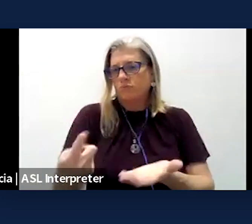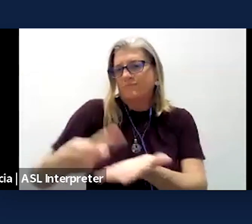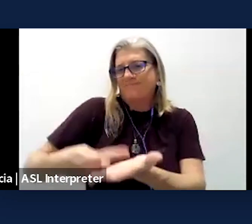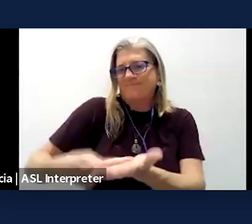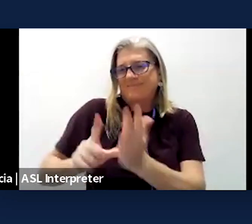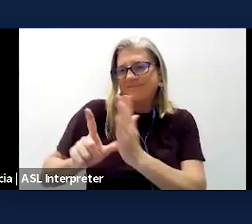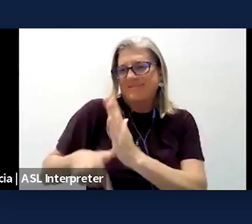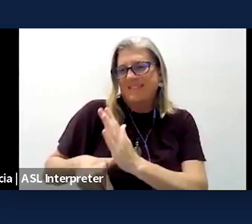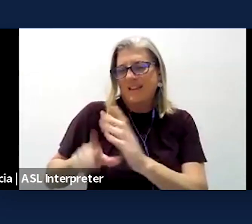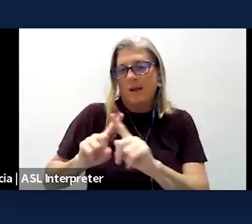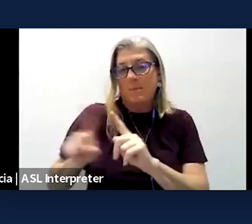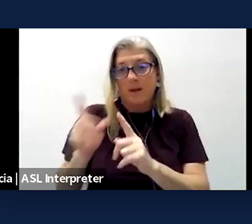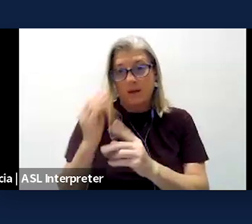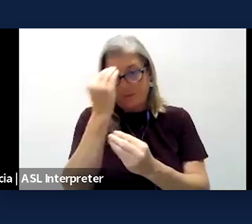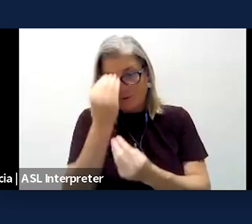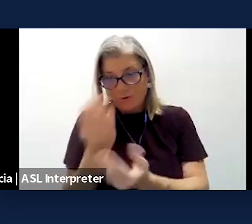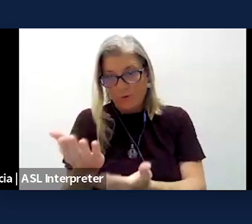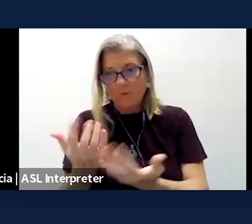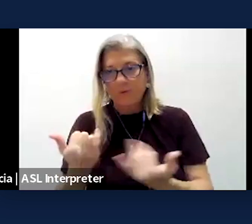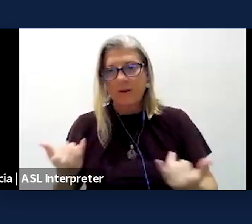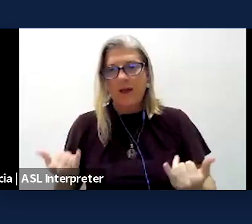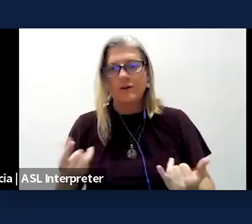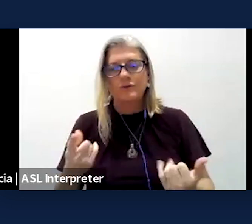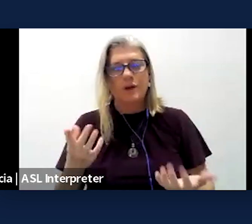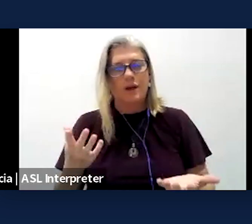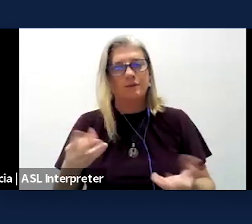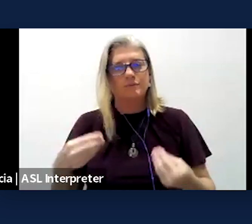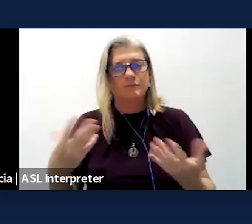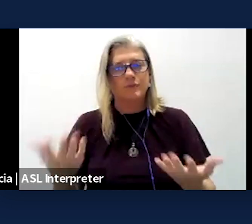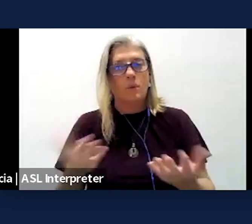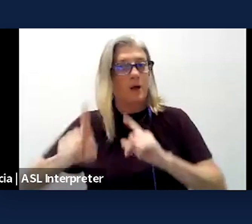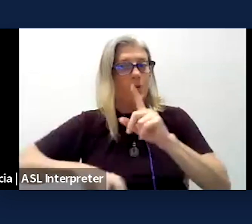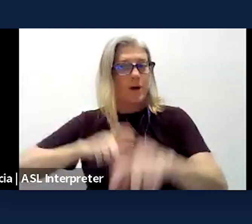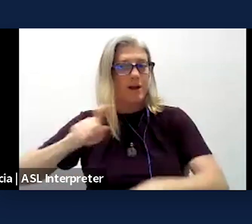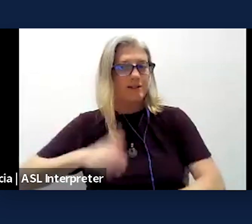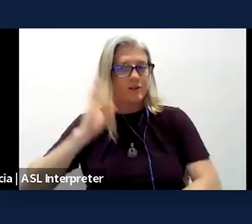but I'm taking notes now so that I can present you with my ton of questions.